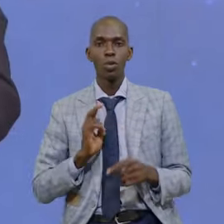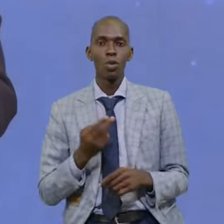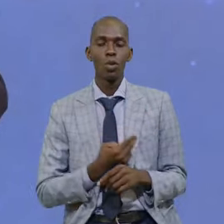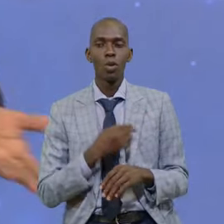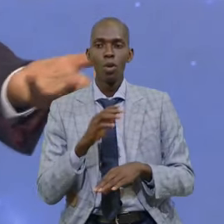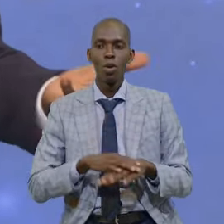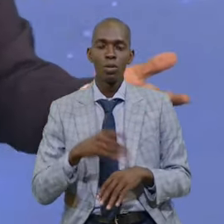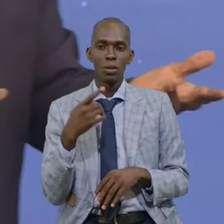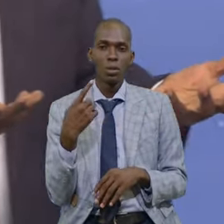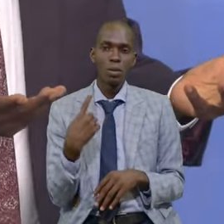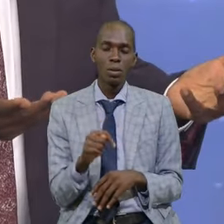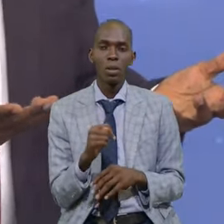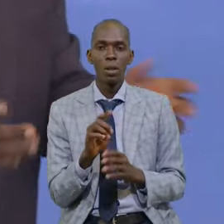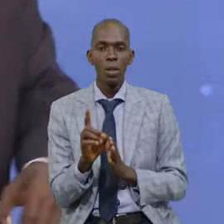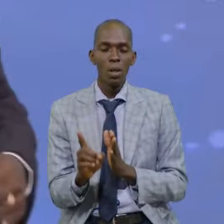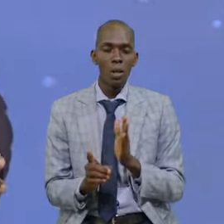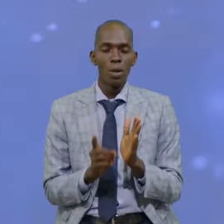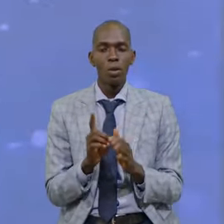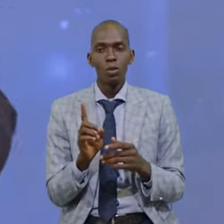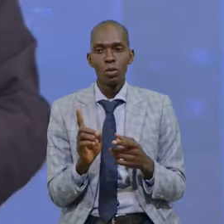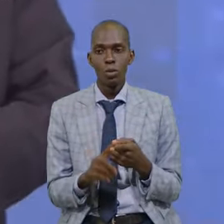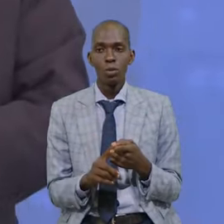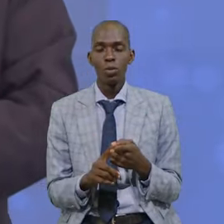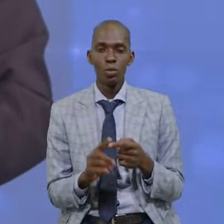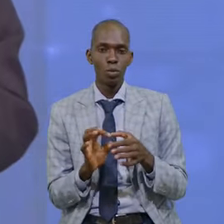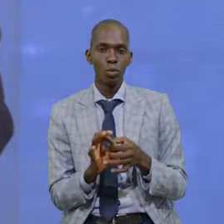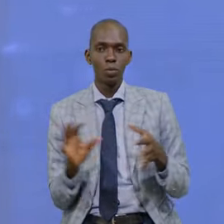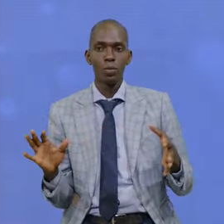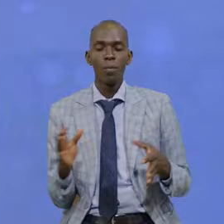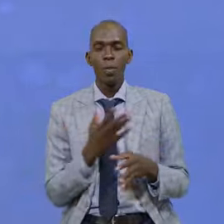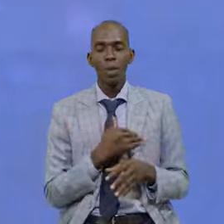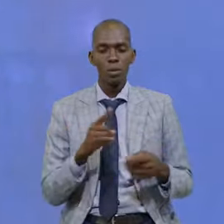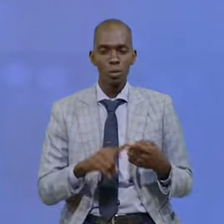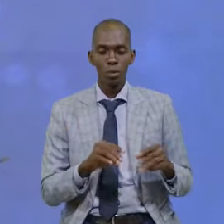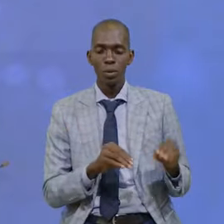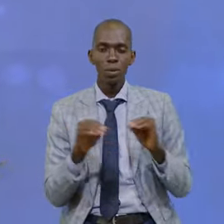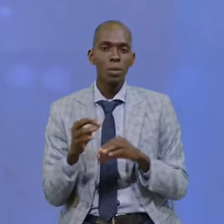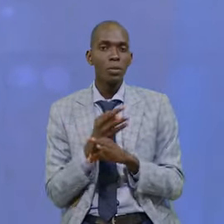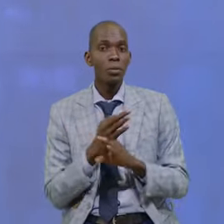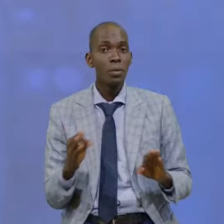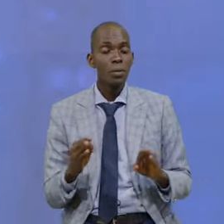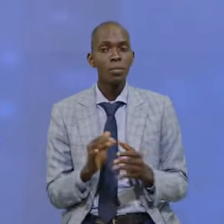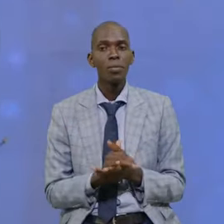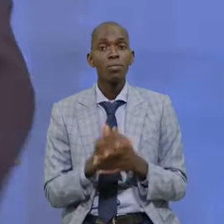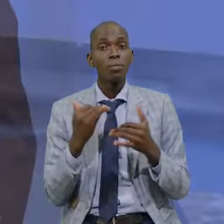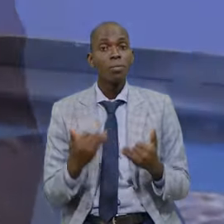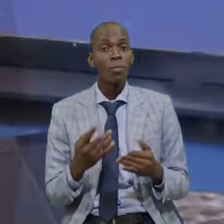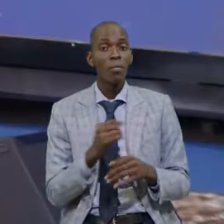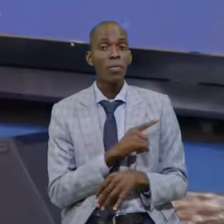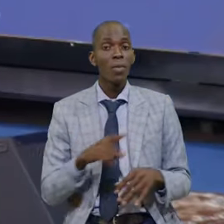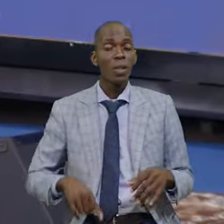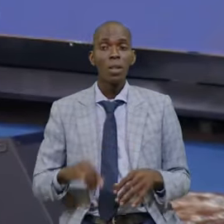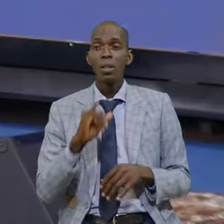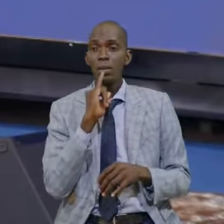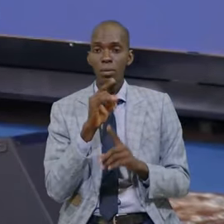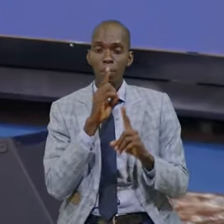power to loose and to set free. Now, the Lord is talking to us